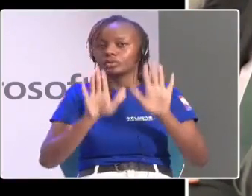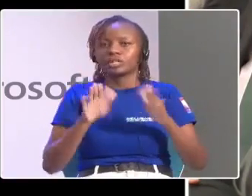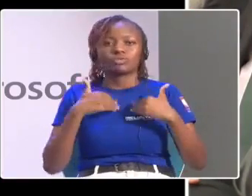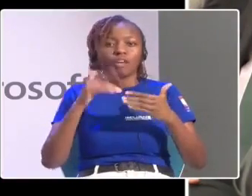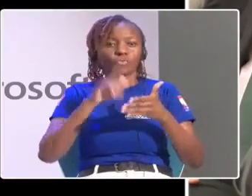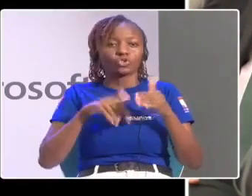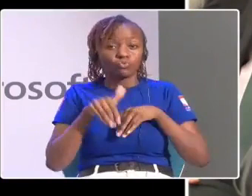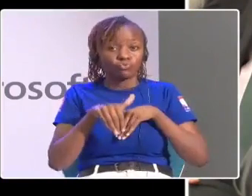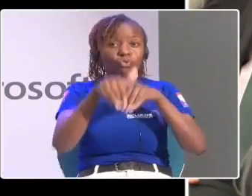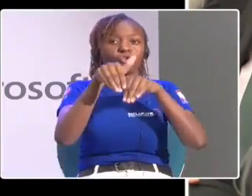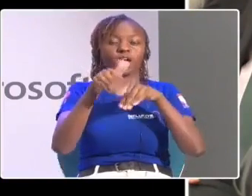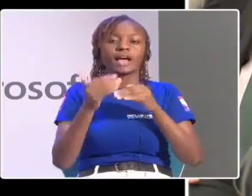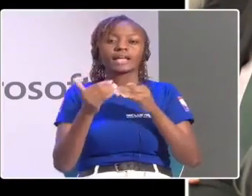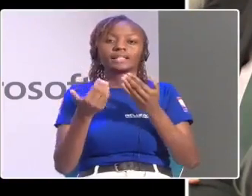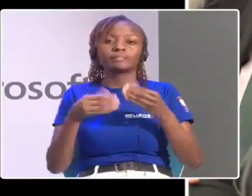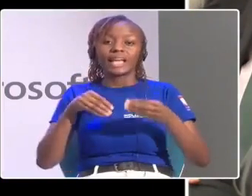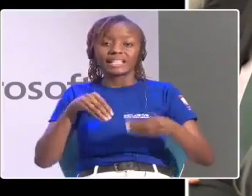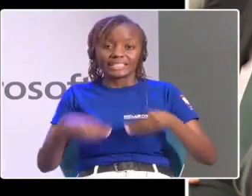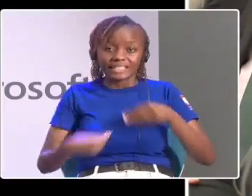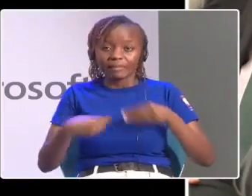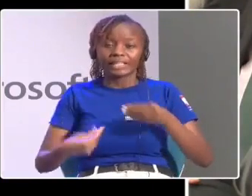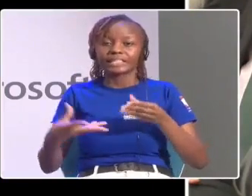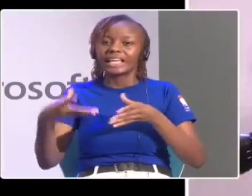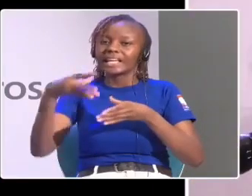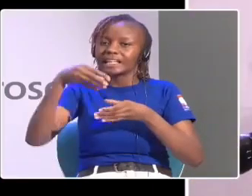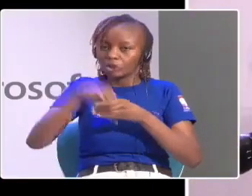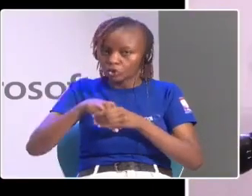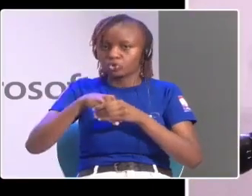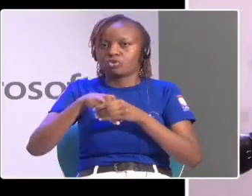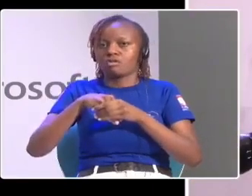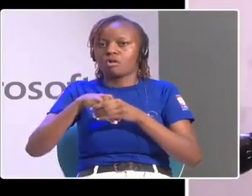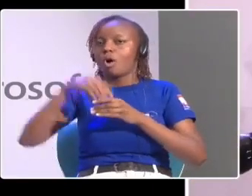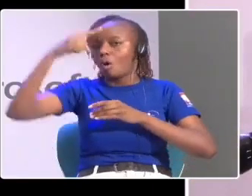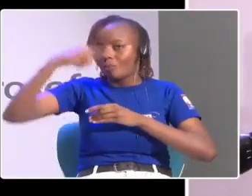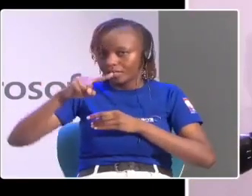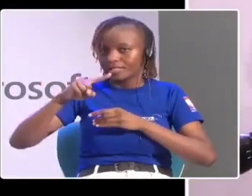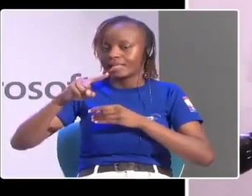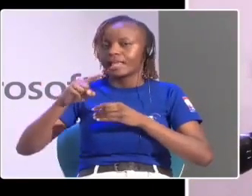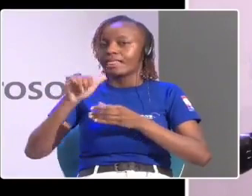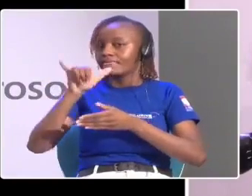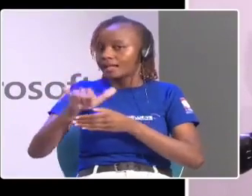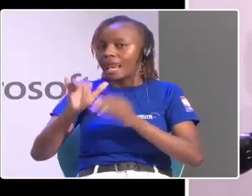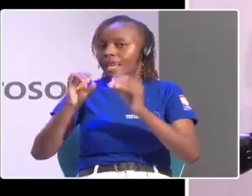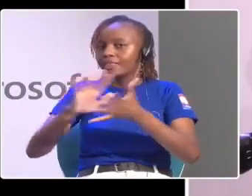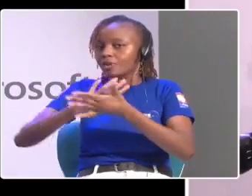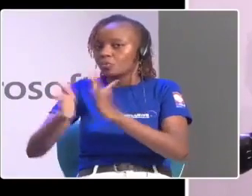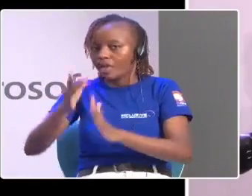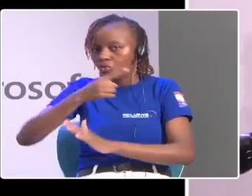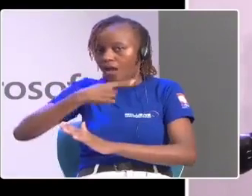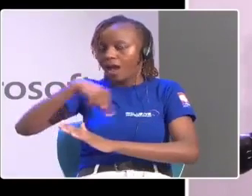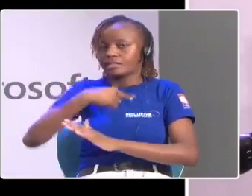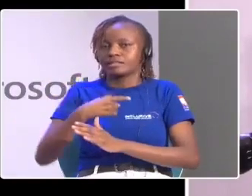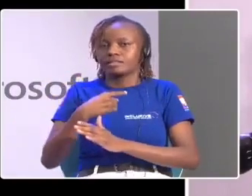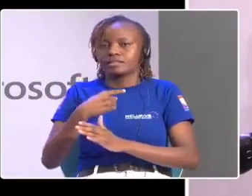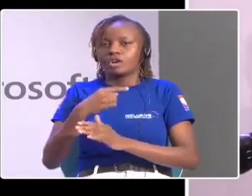disability inclusion principle, nothing about us without us. So we have many, many Googlers with disabilities, myself included.